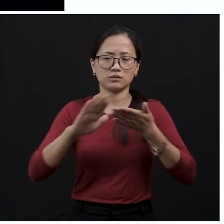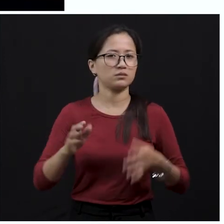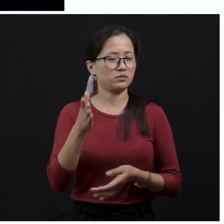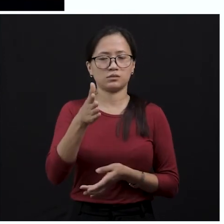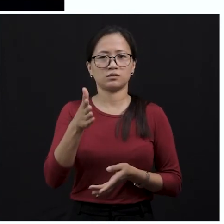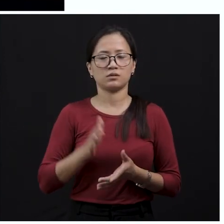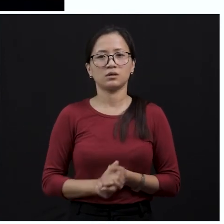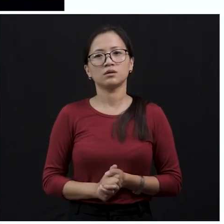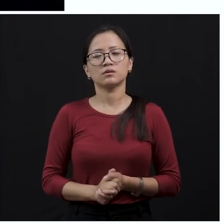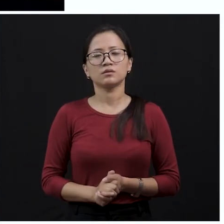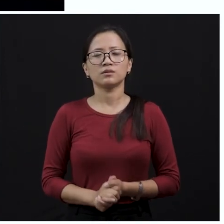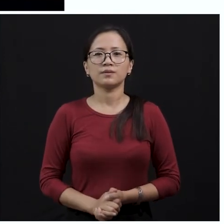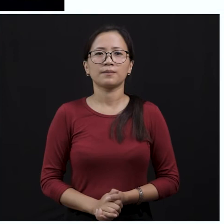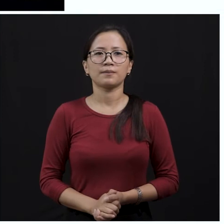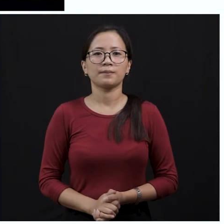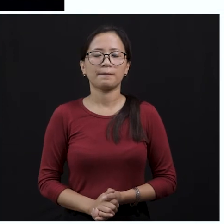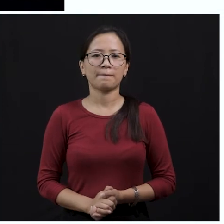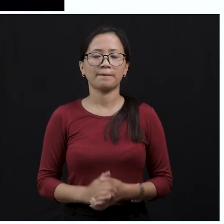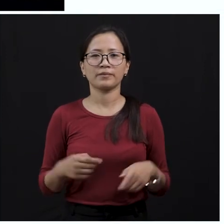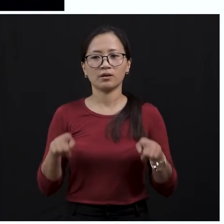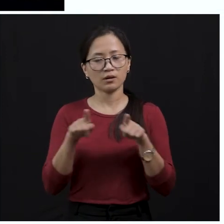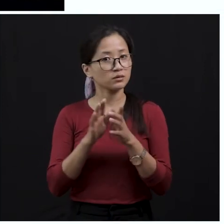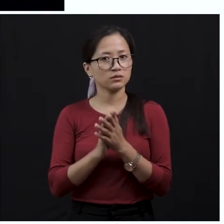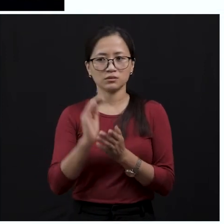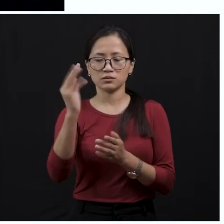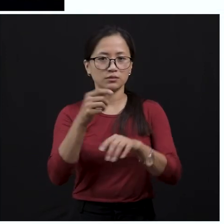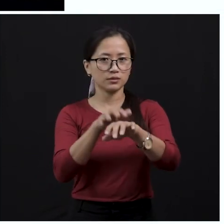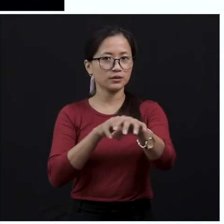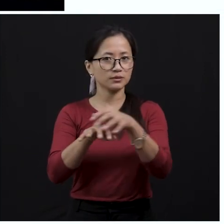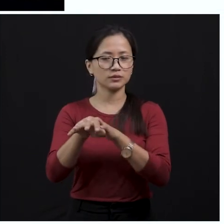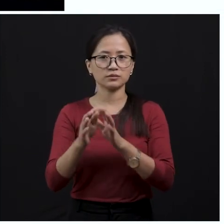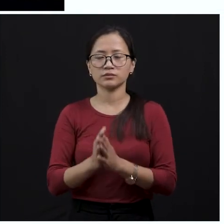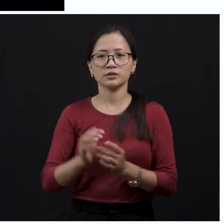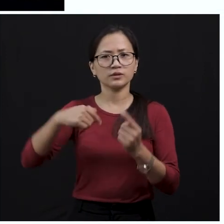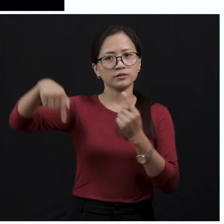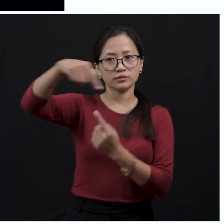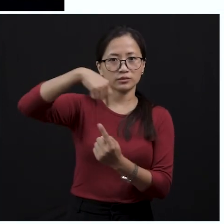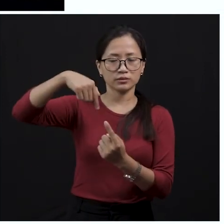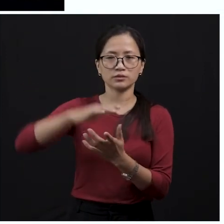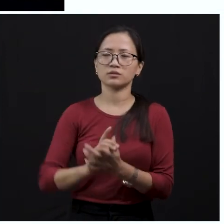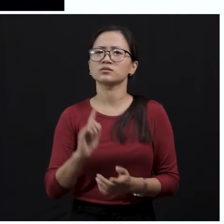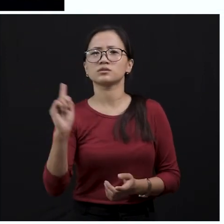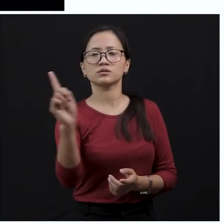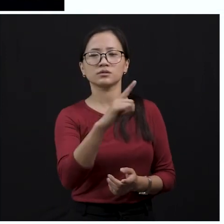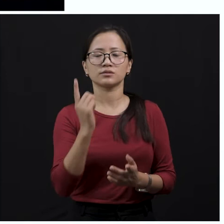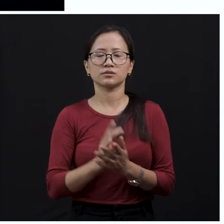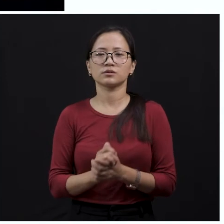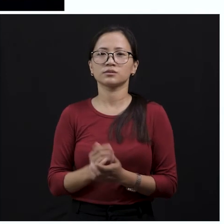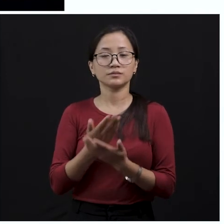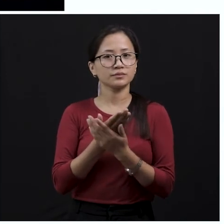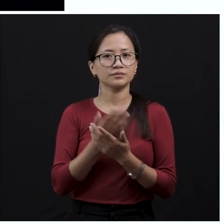here, but he have three faces and some animals have surrounded him, and it was their god.